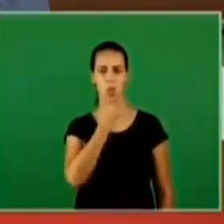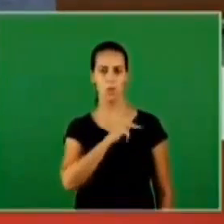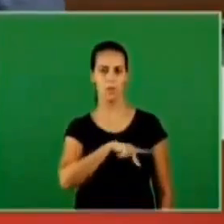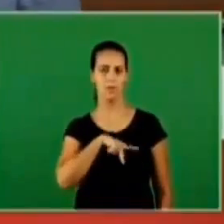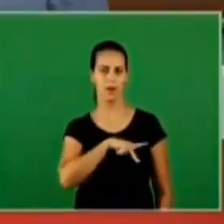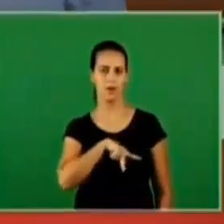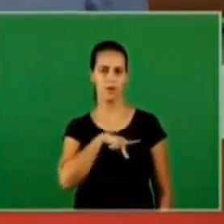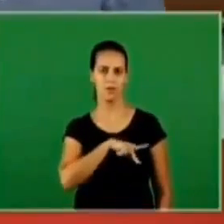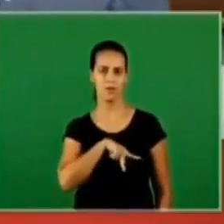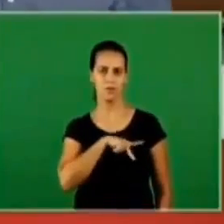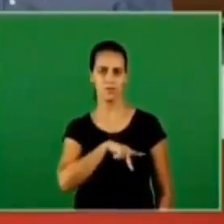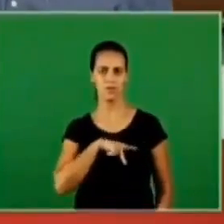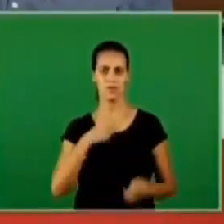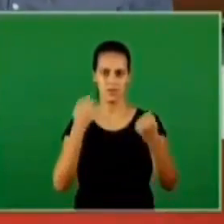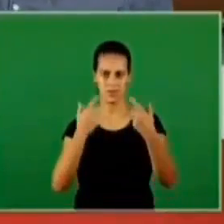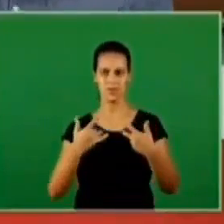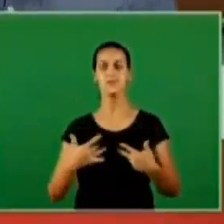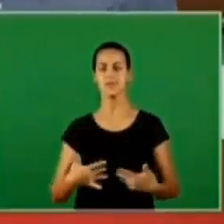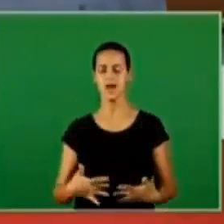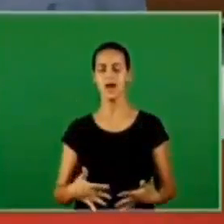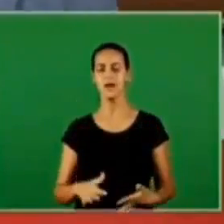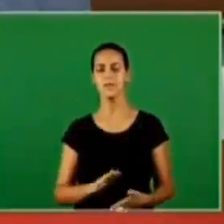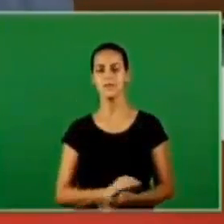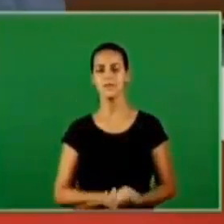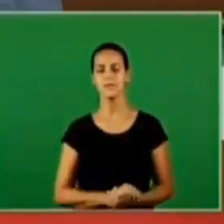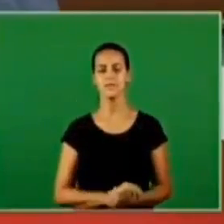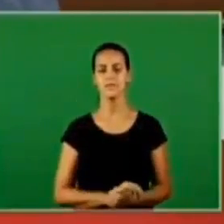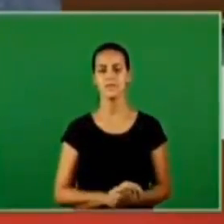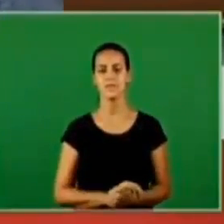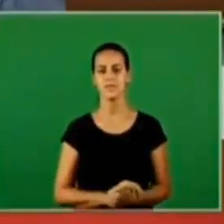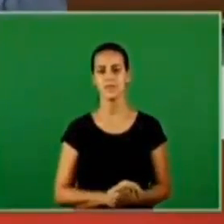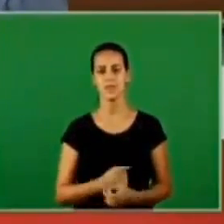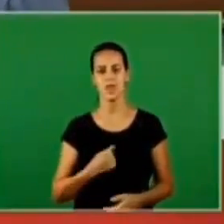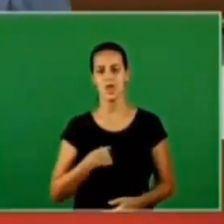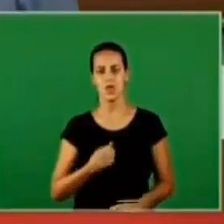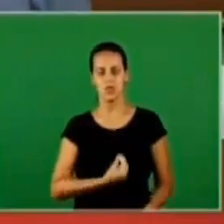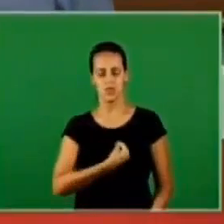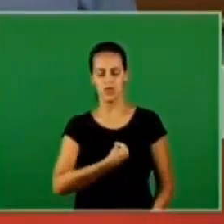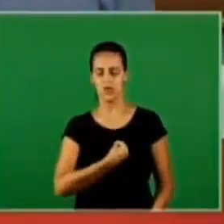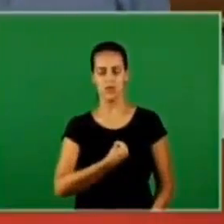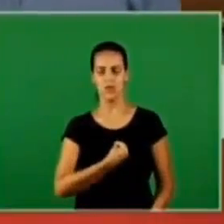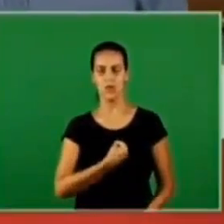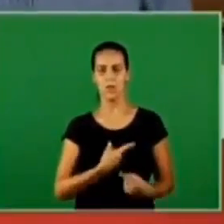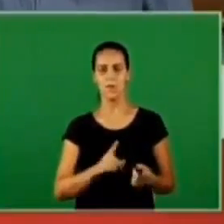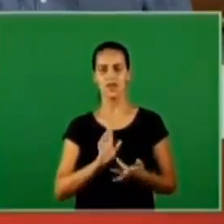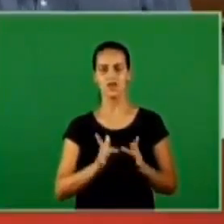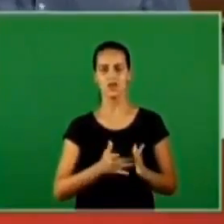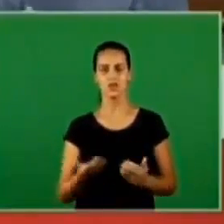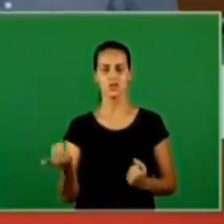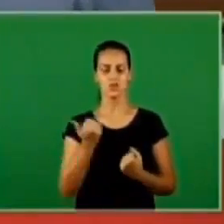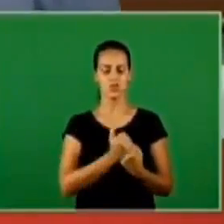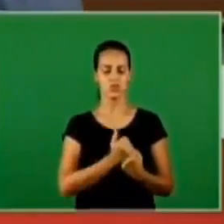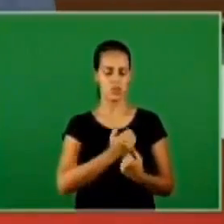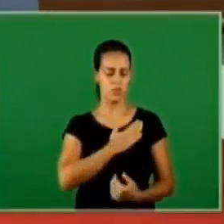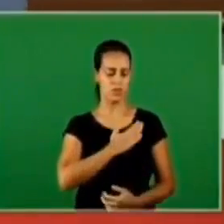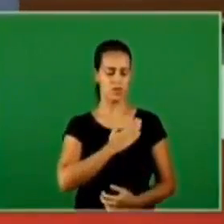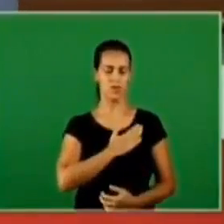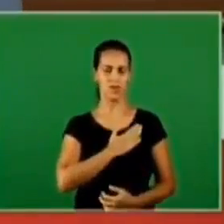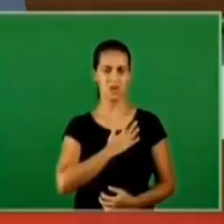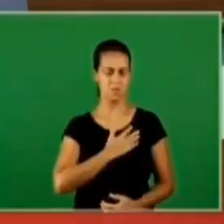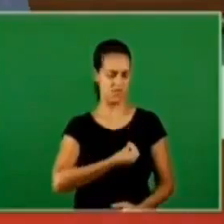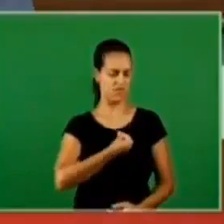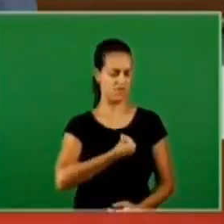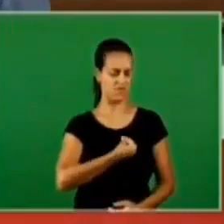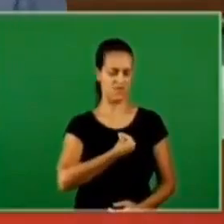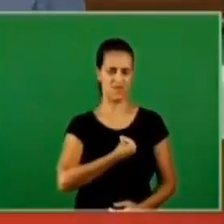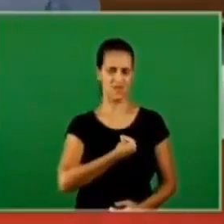Paul says the following. I no longer live, but Christ lives in me. And the life that I now live,